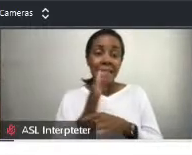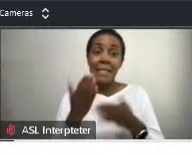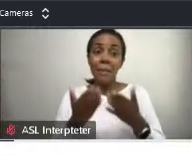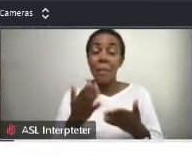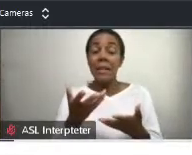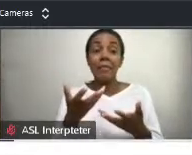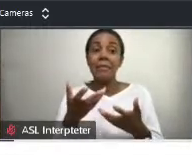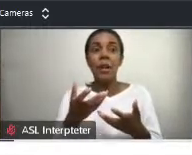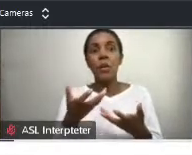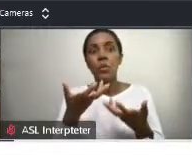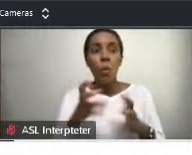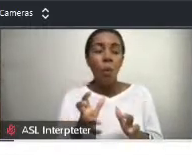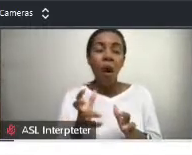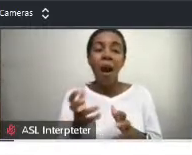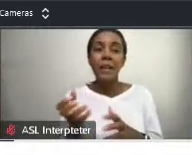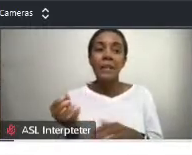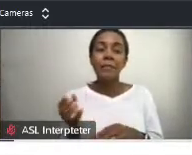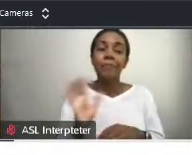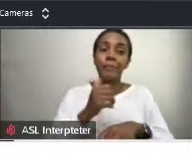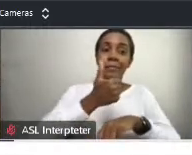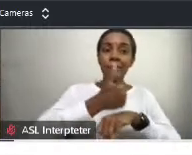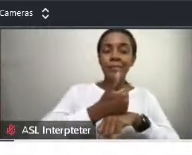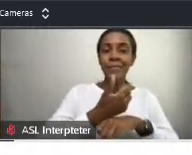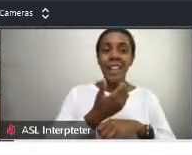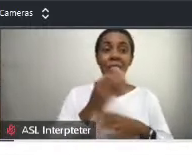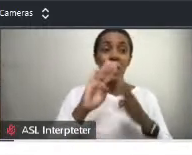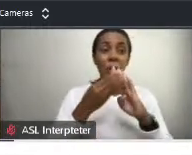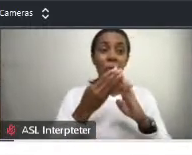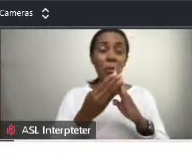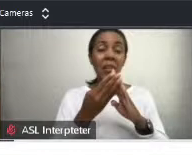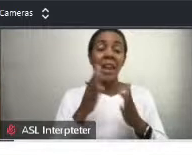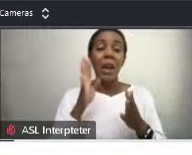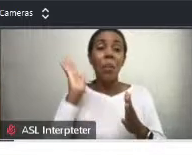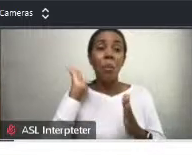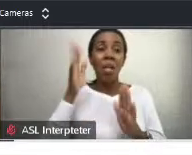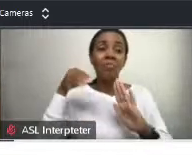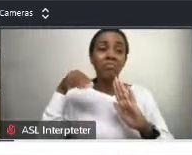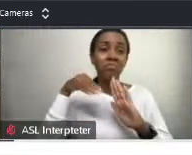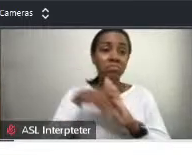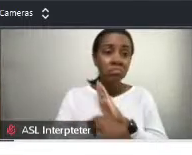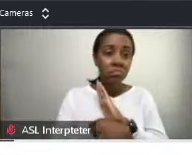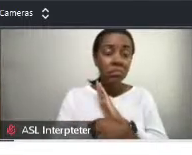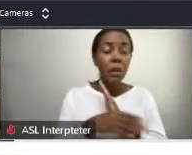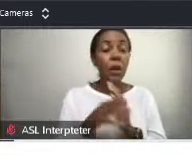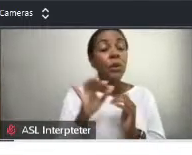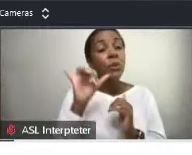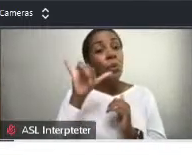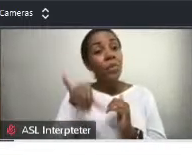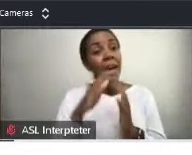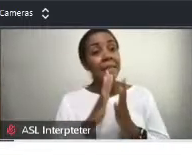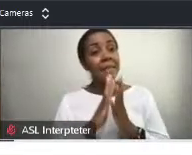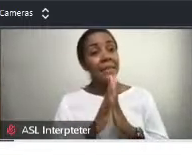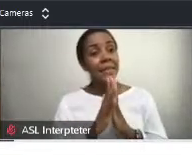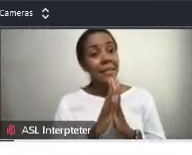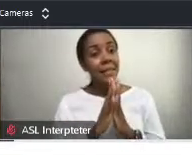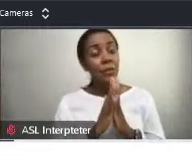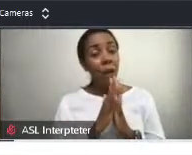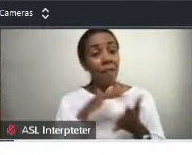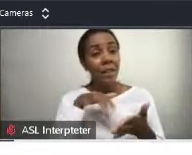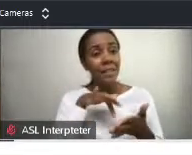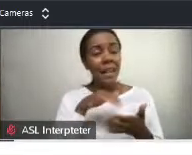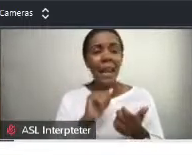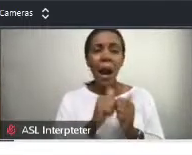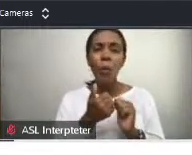entire community down. So how will this study inform that whole conversation